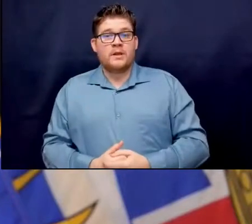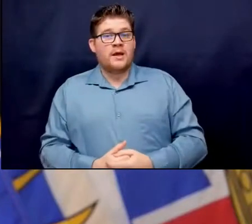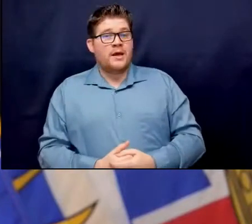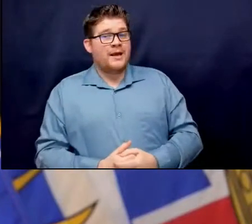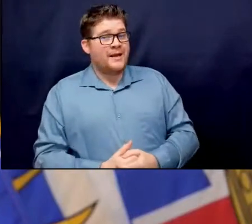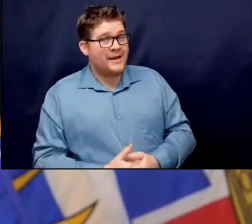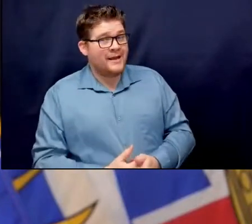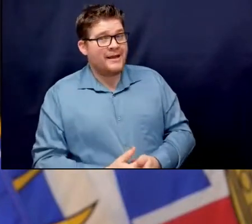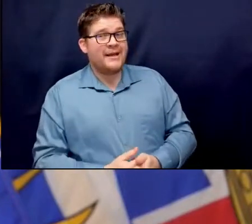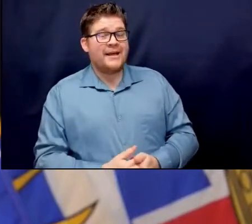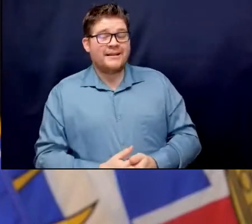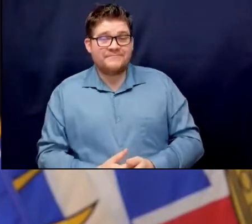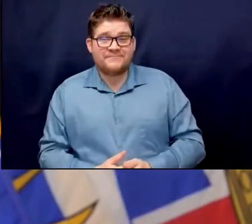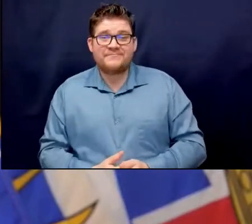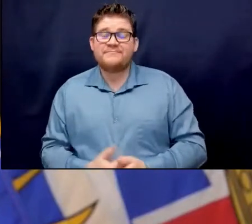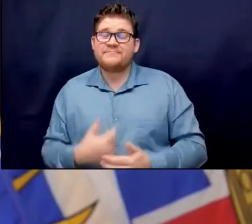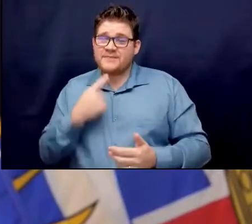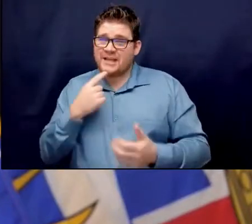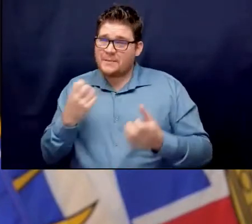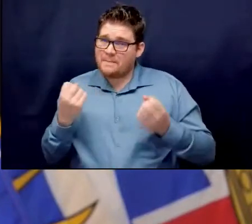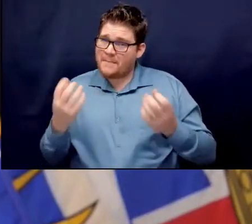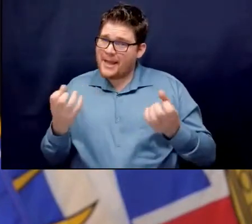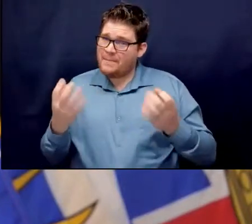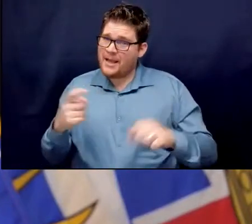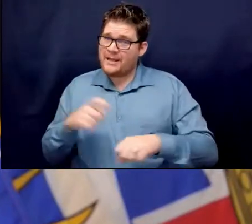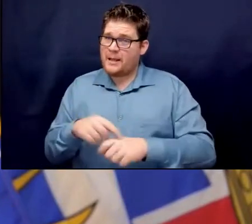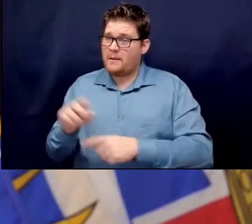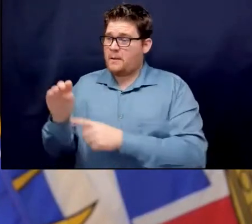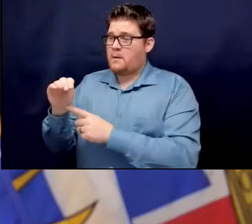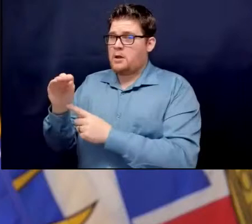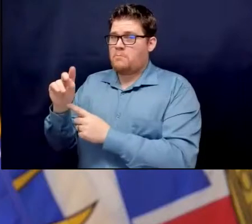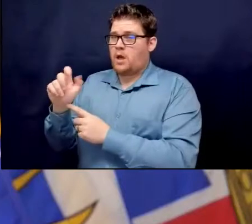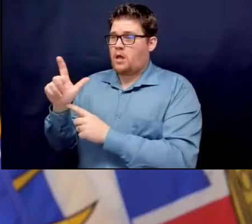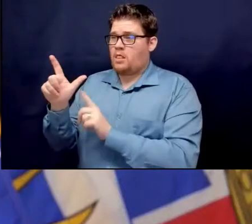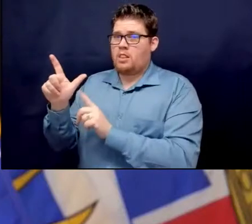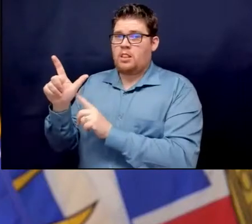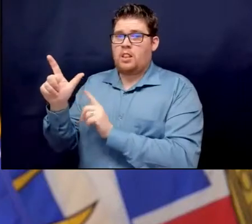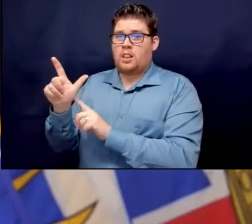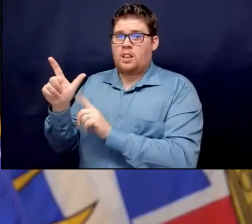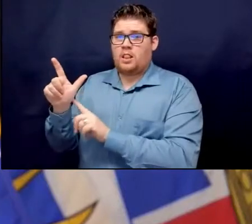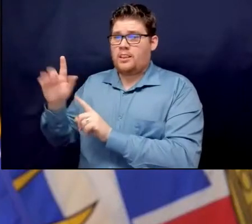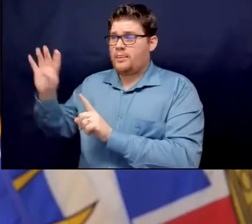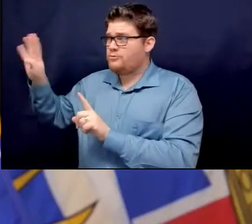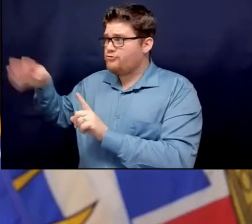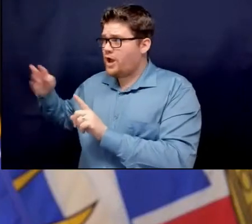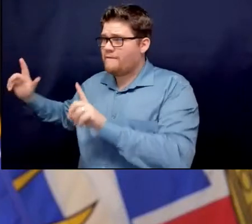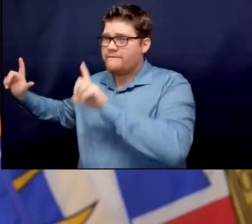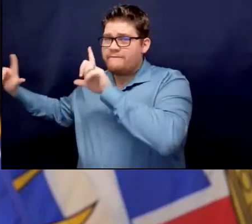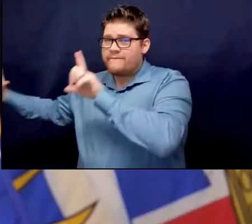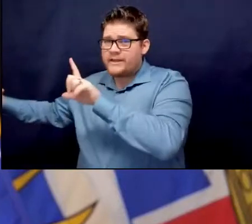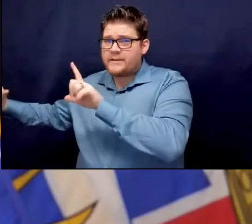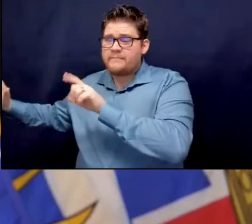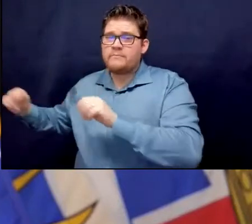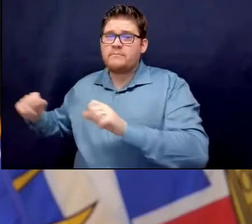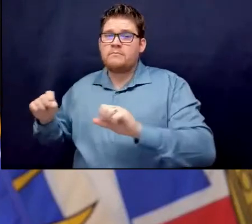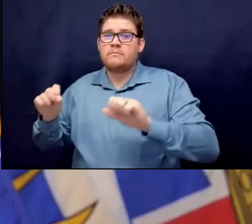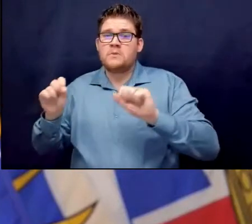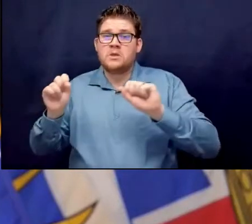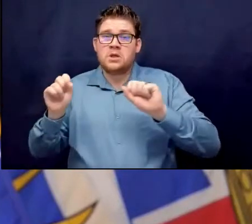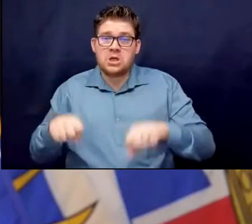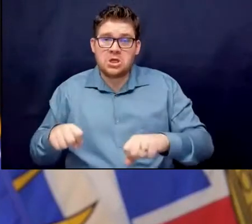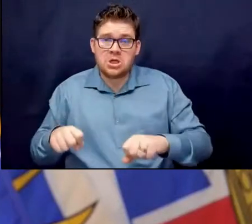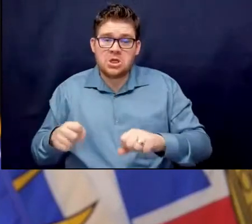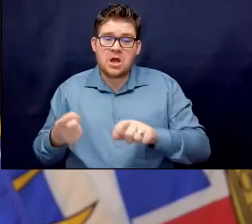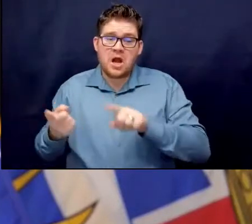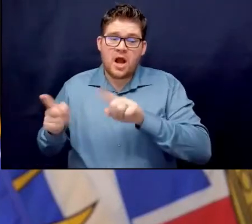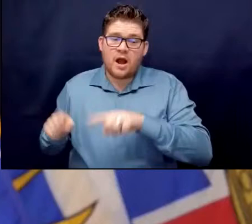models, I've said this many, many times, models are always dependent on the inputs, what you put into them,